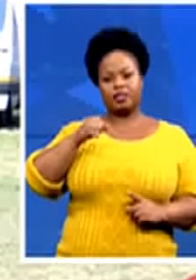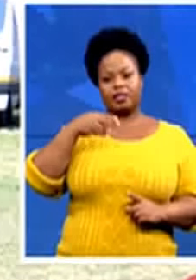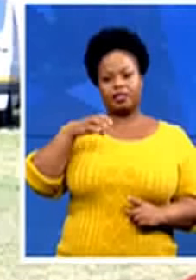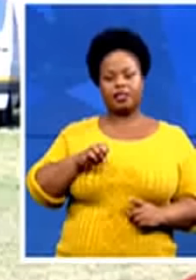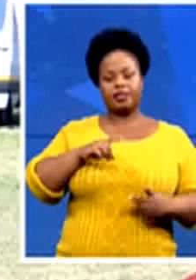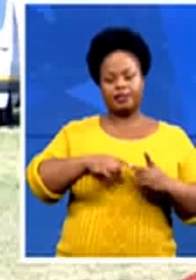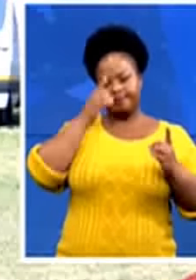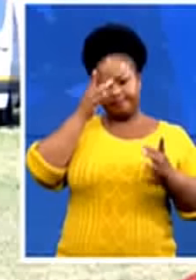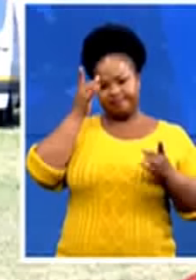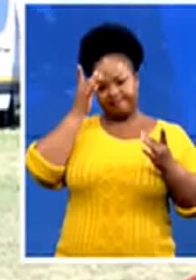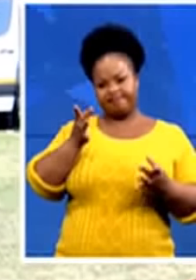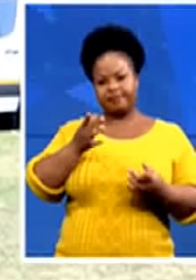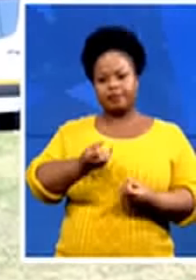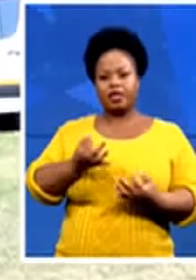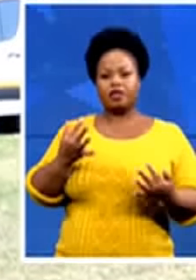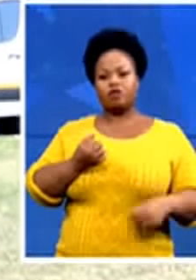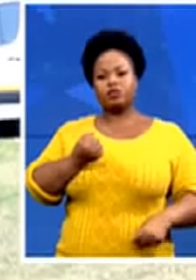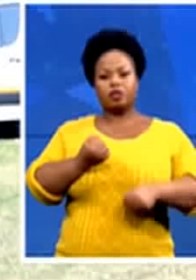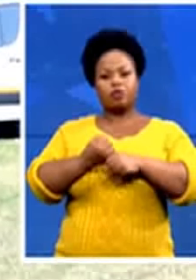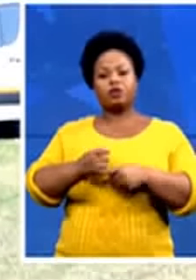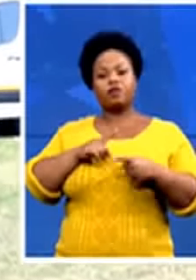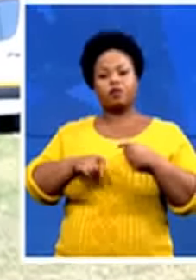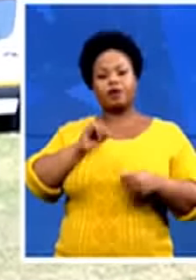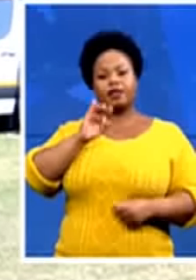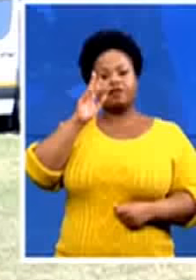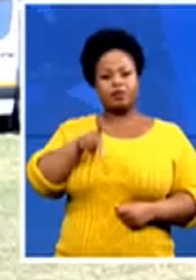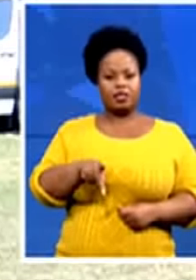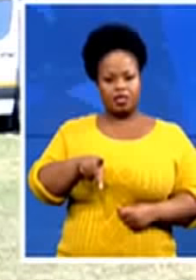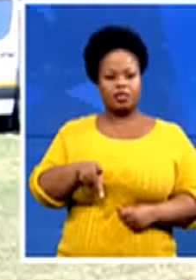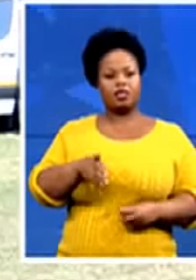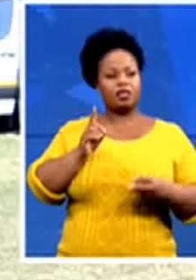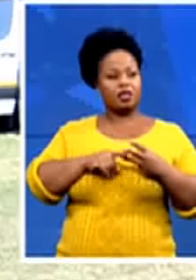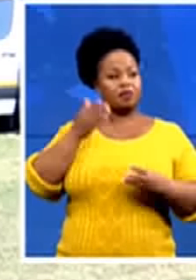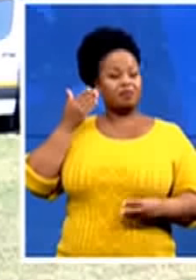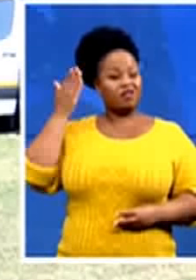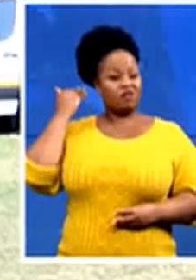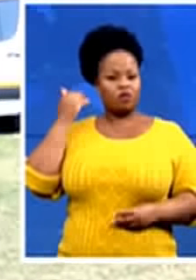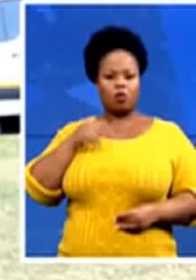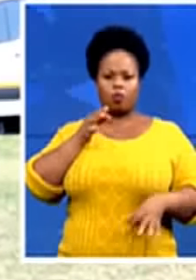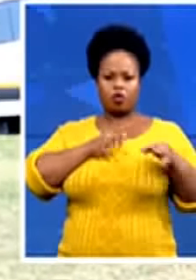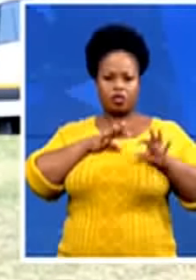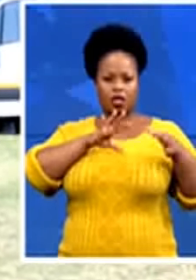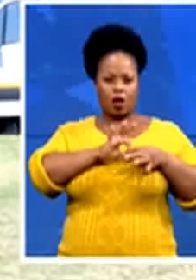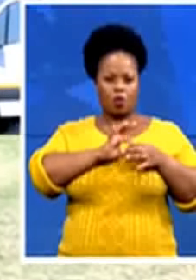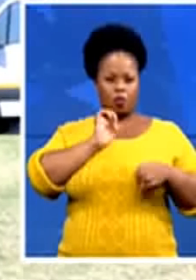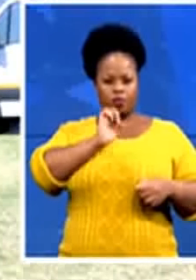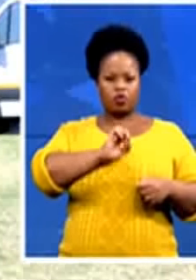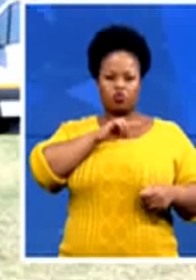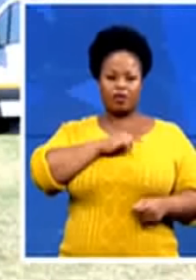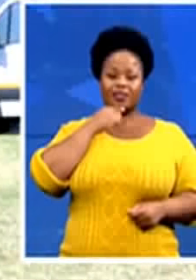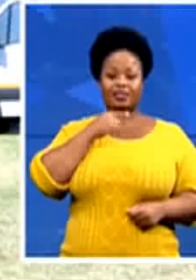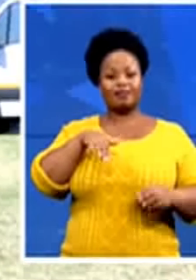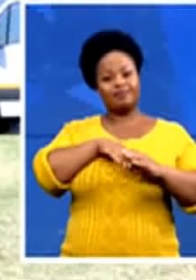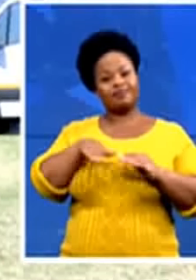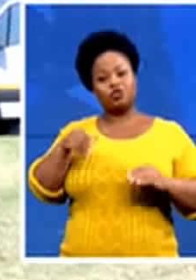from the IFP, which was her previous political home, which was said she left in 2011. But she continued